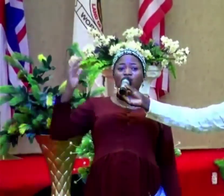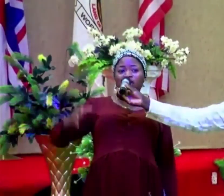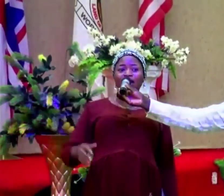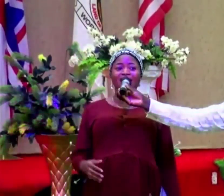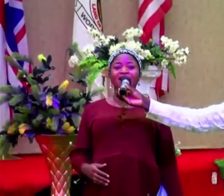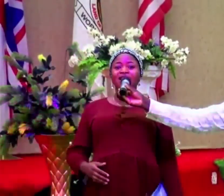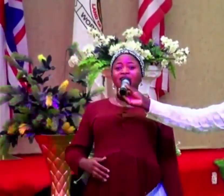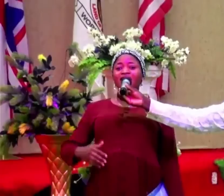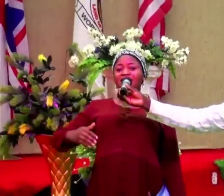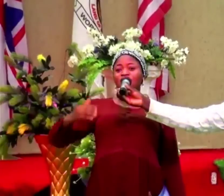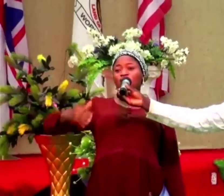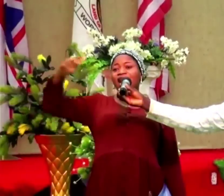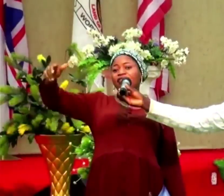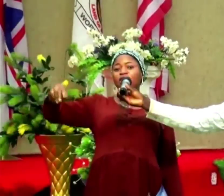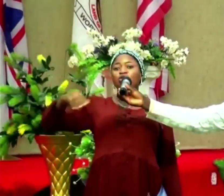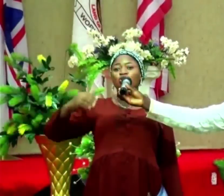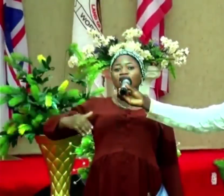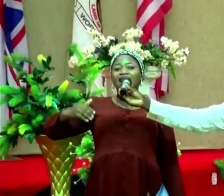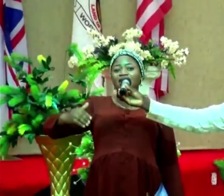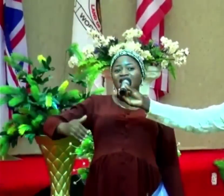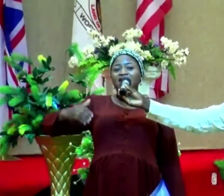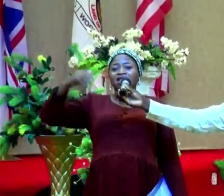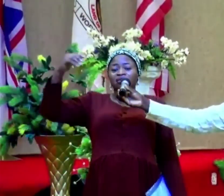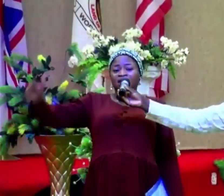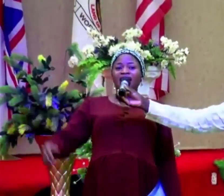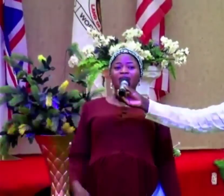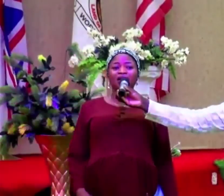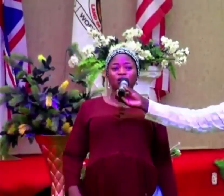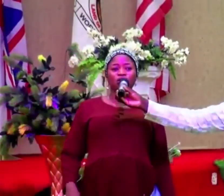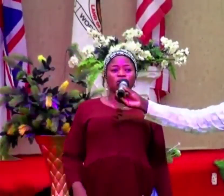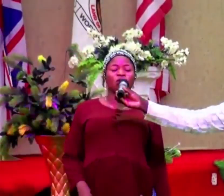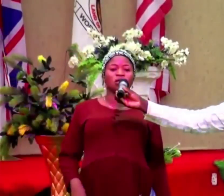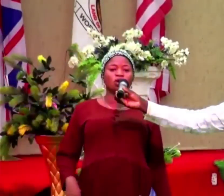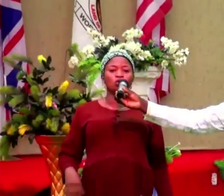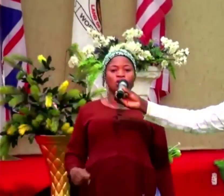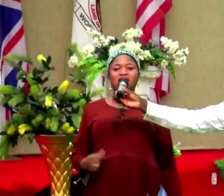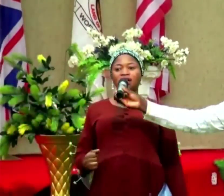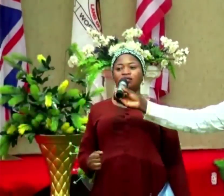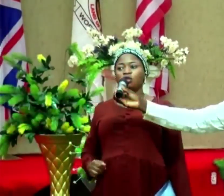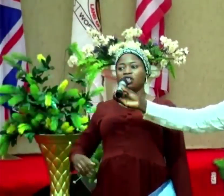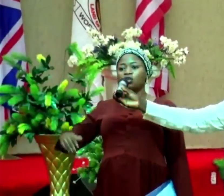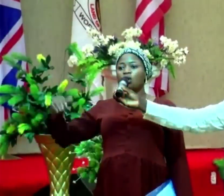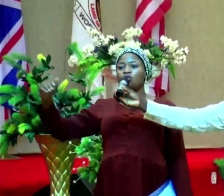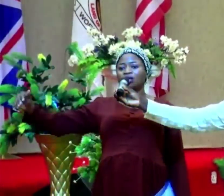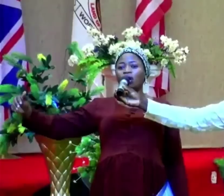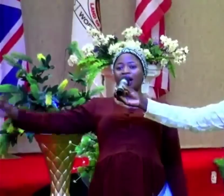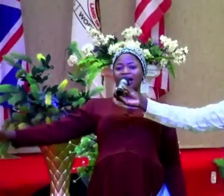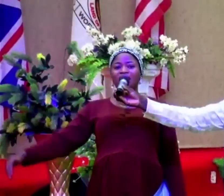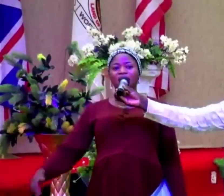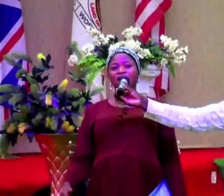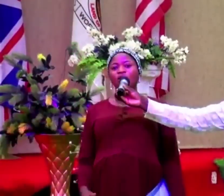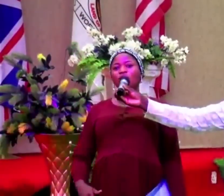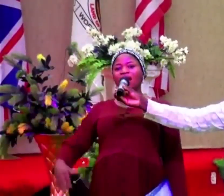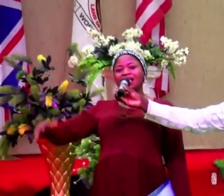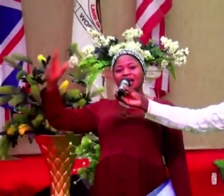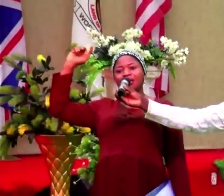mi gbudo se bayi in fact nkan ton tun ka fun mi go to koja pe keyan ma loyun so mo wa so pe oluwa saanu fun mi so there is one woman to wa wa legbe